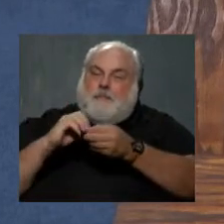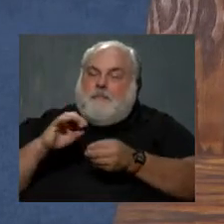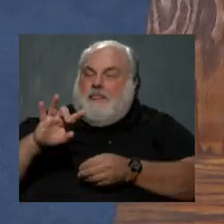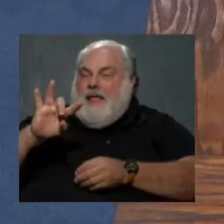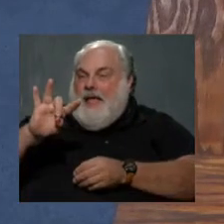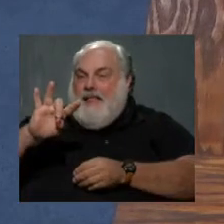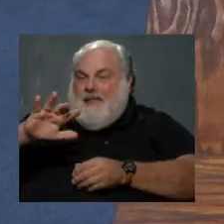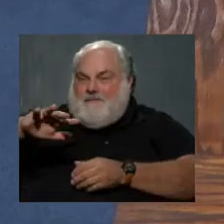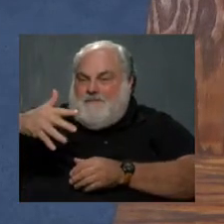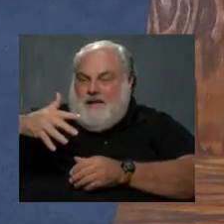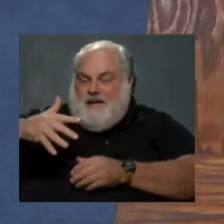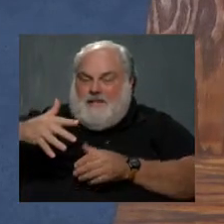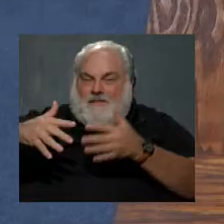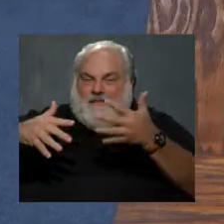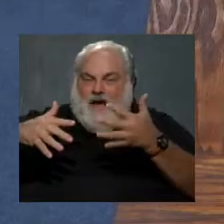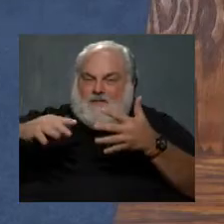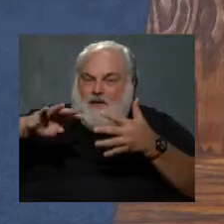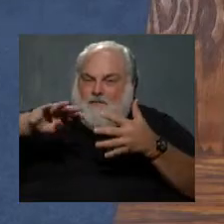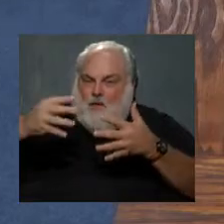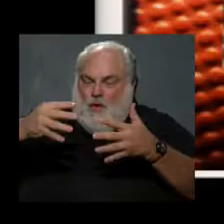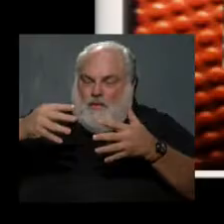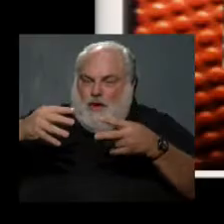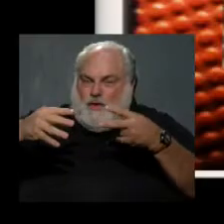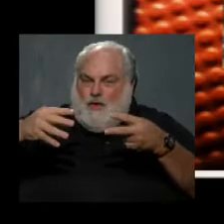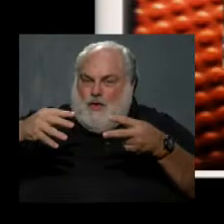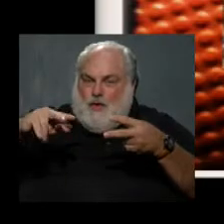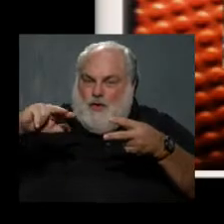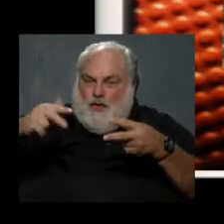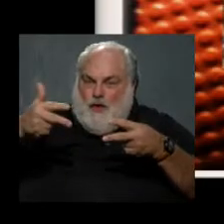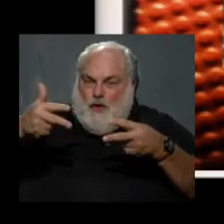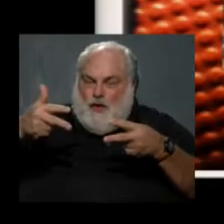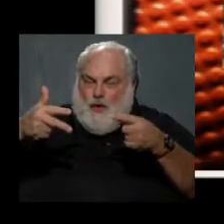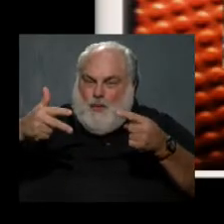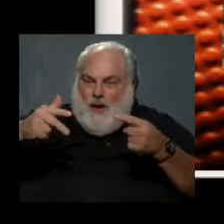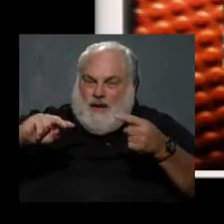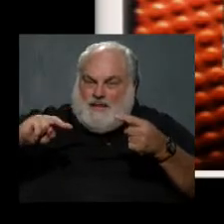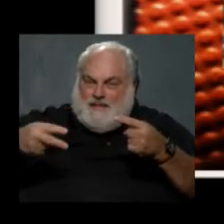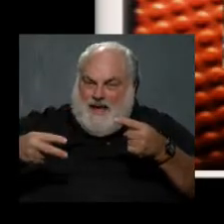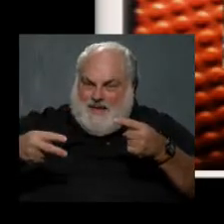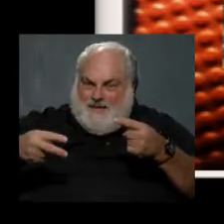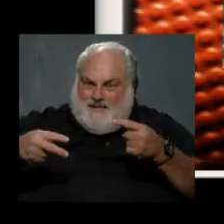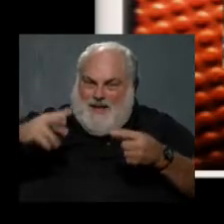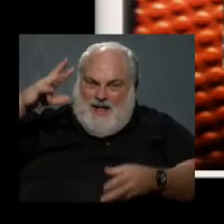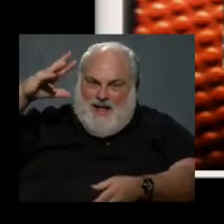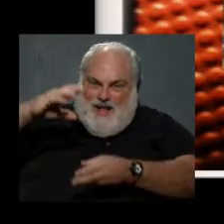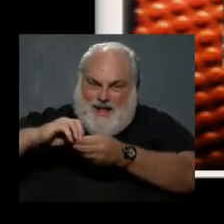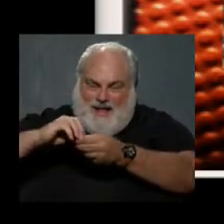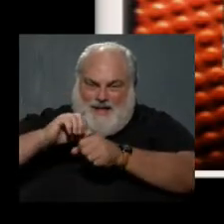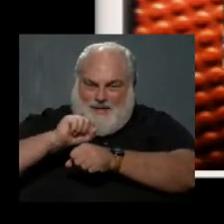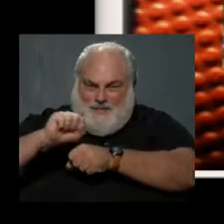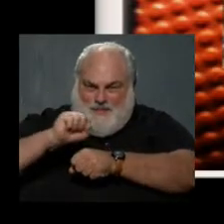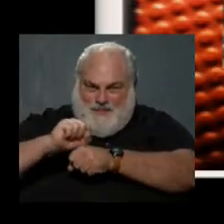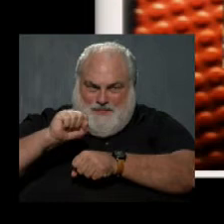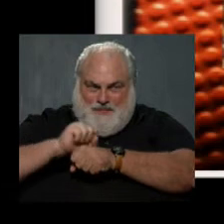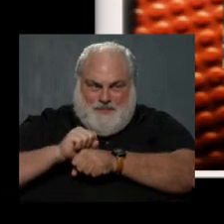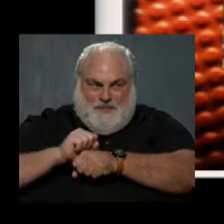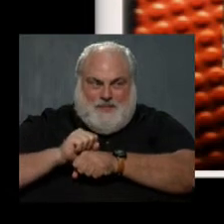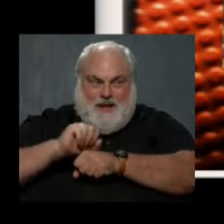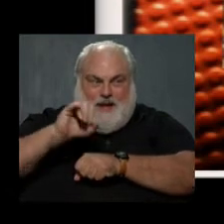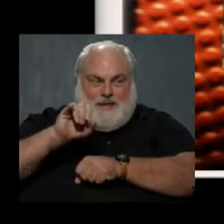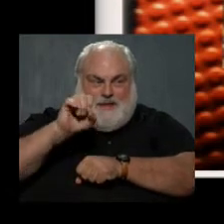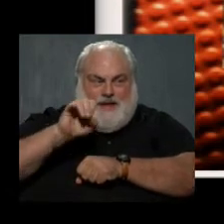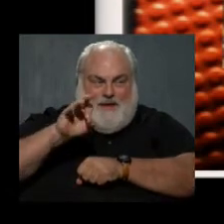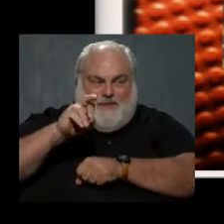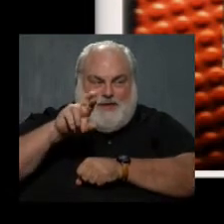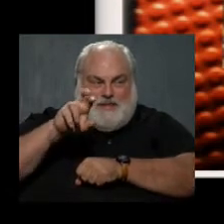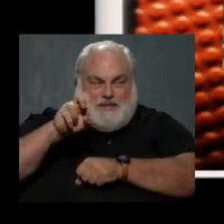8 fifth graders, 5 fourth graders, 2 third graders, and 1 second grader. In the tournament, Jefferson had a